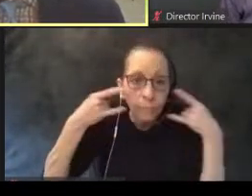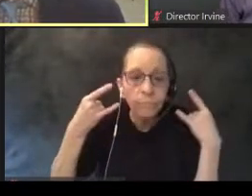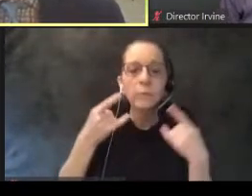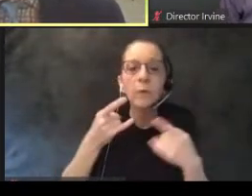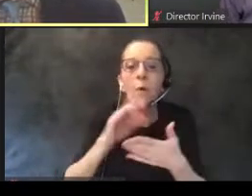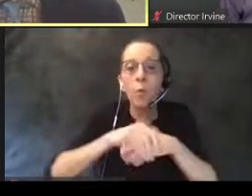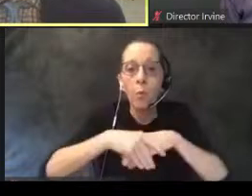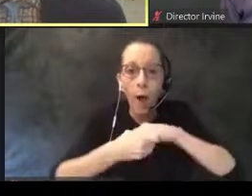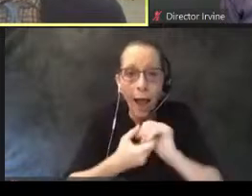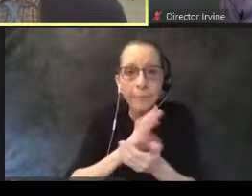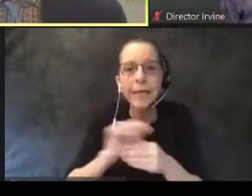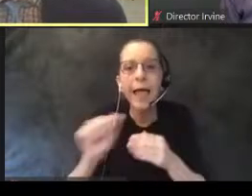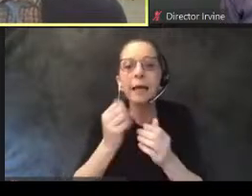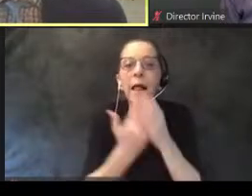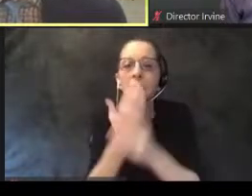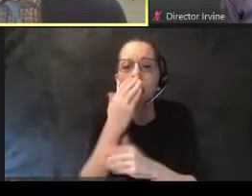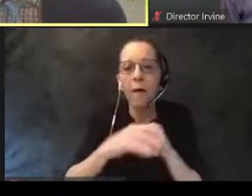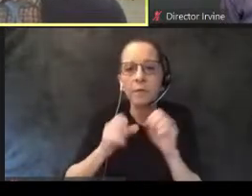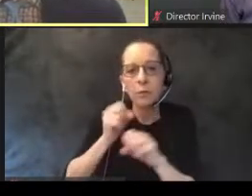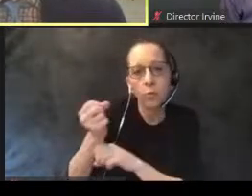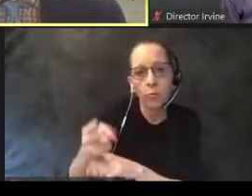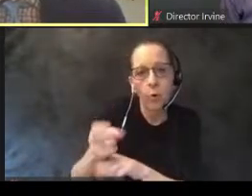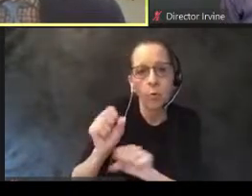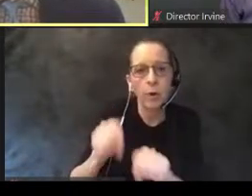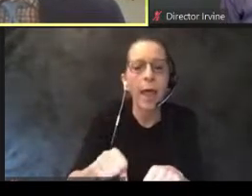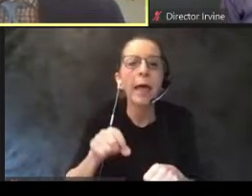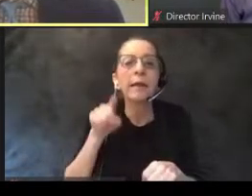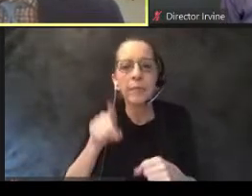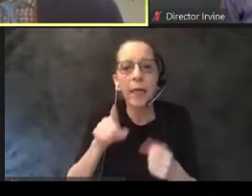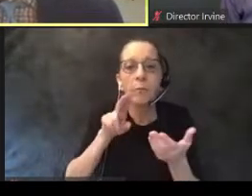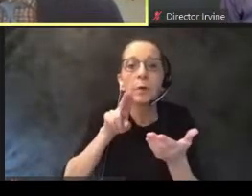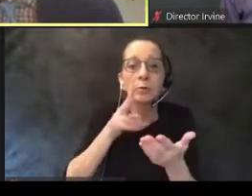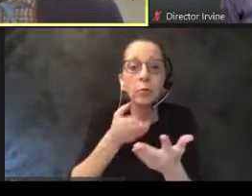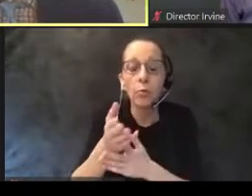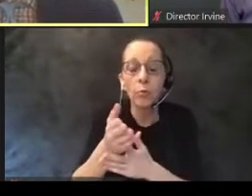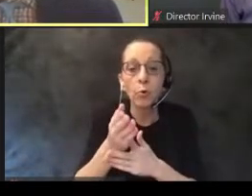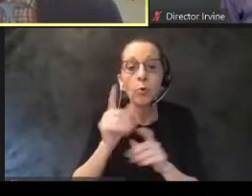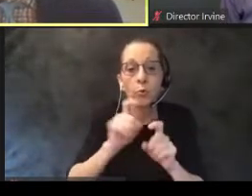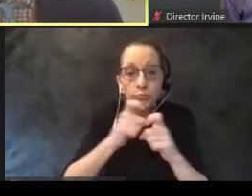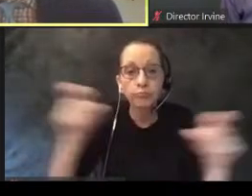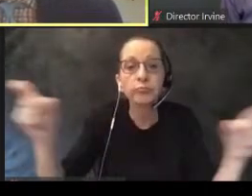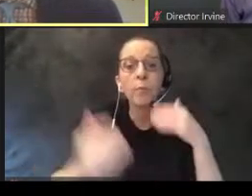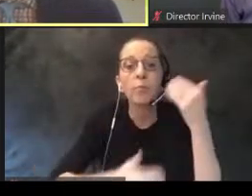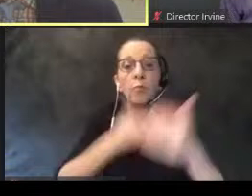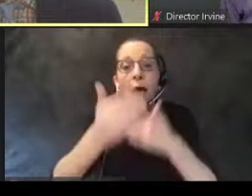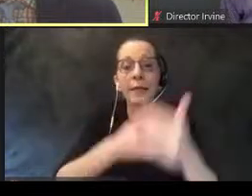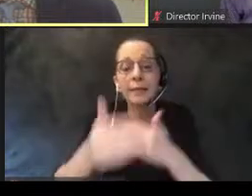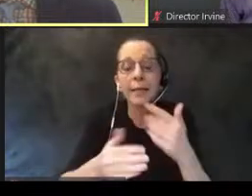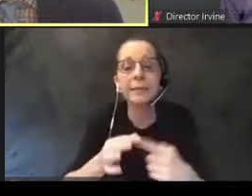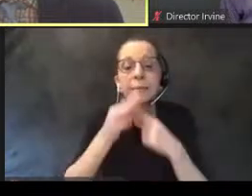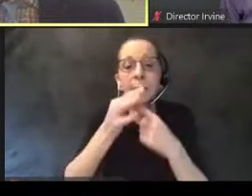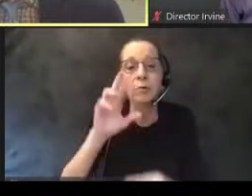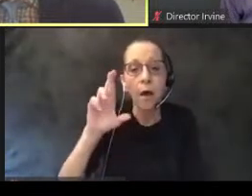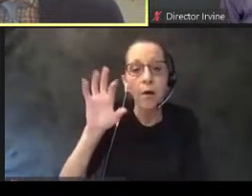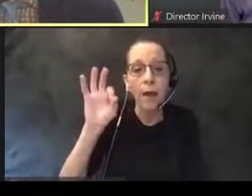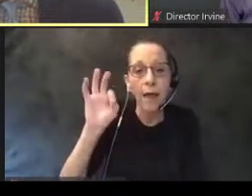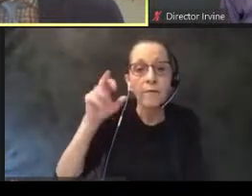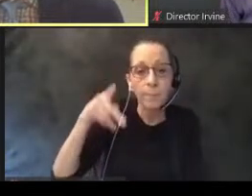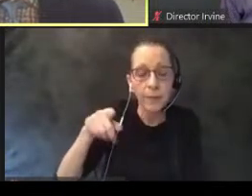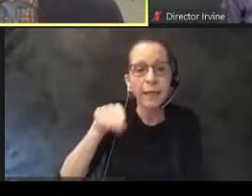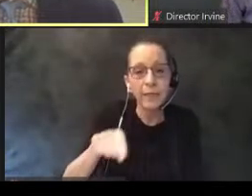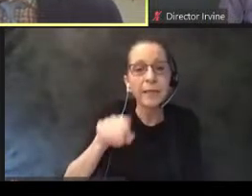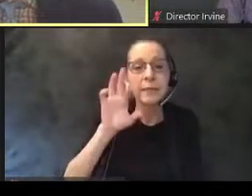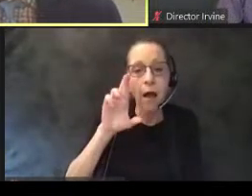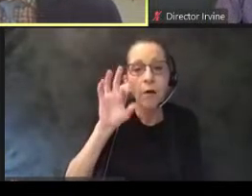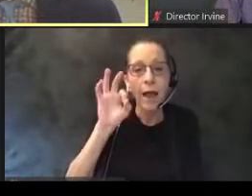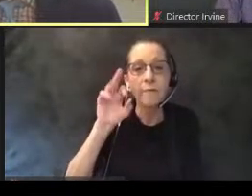and disposable gloves. The contract was procured through the JLL process using the specialty vending RFP. This RFP